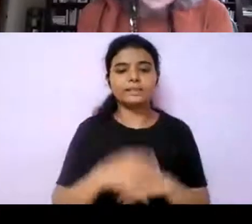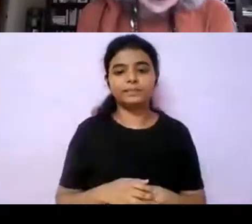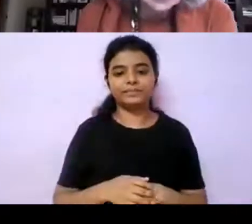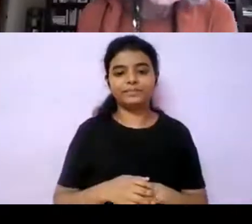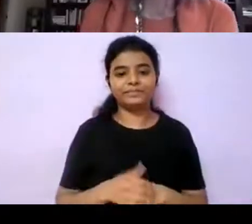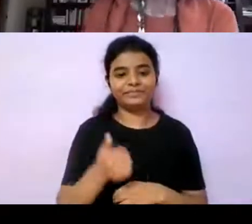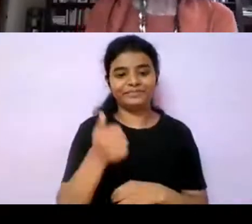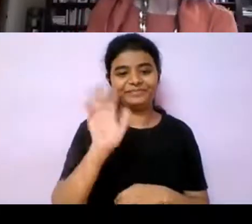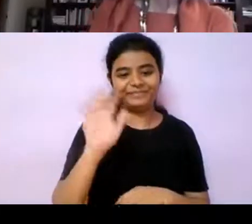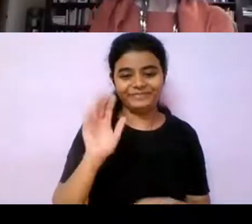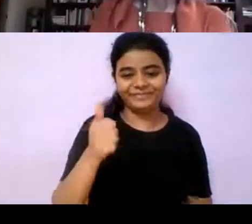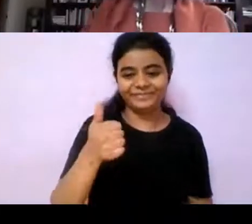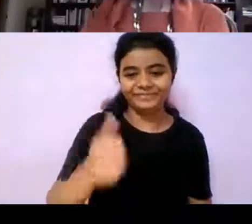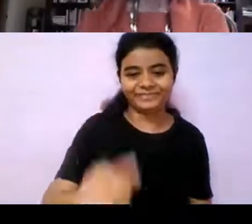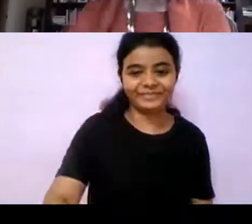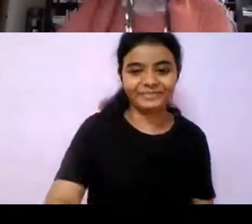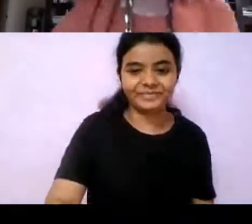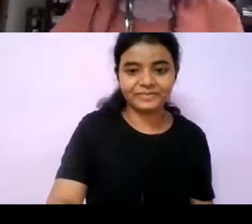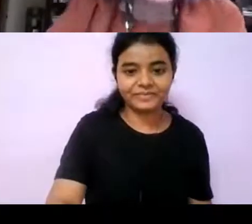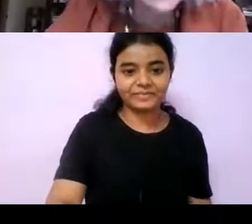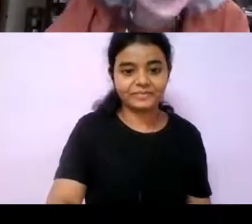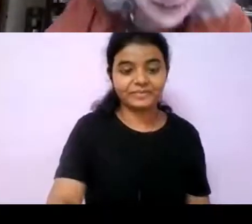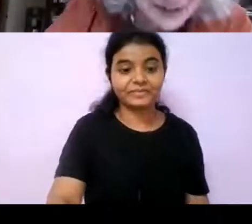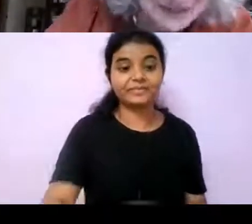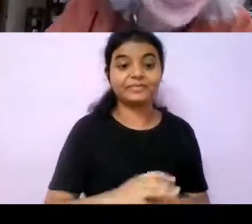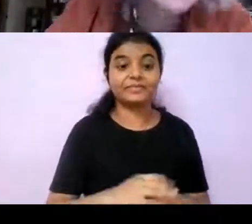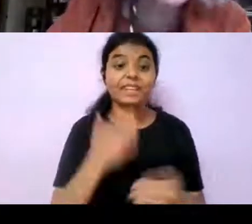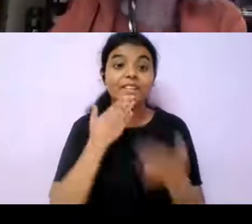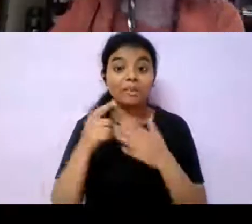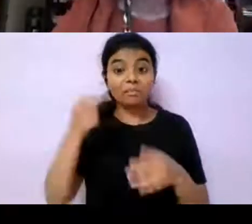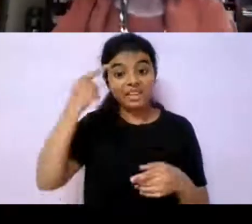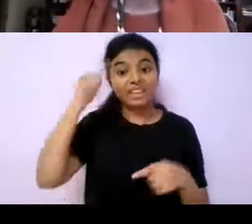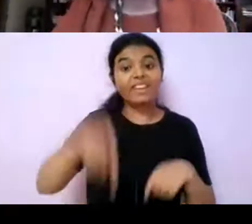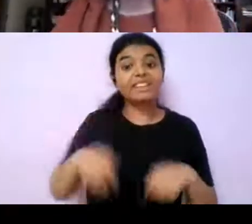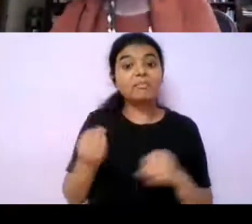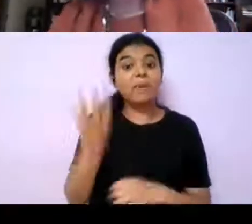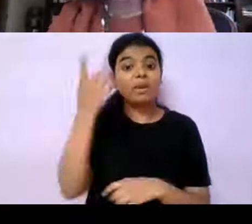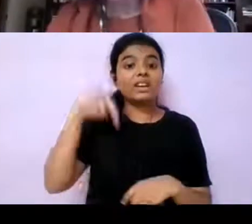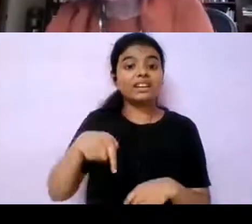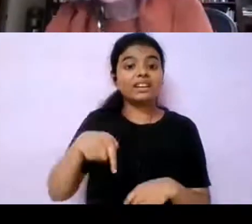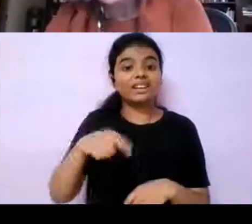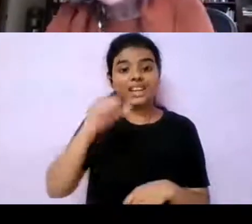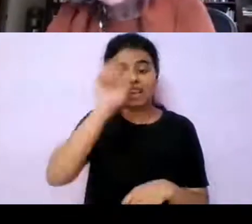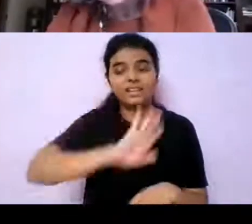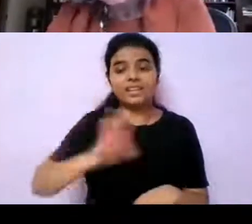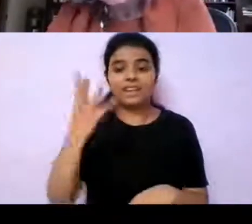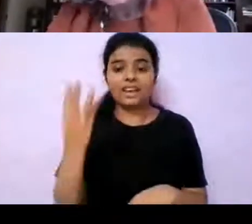Thank you. Thank you. Thank you. For me, the day starts. Thank you.